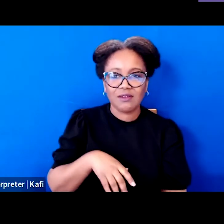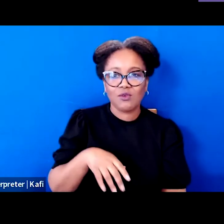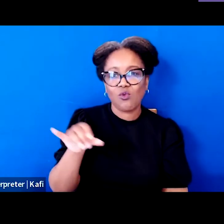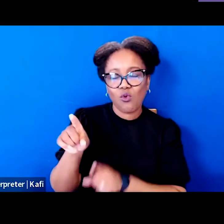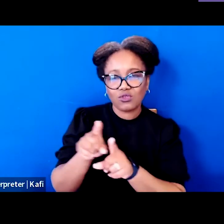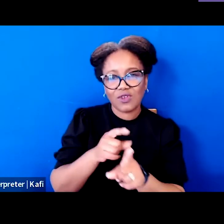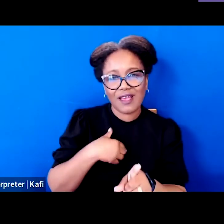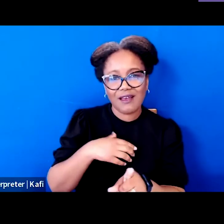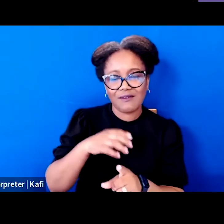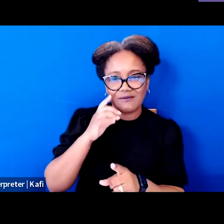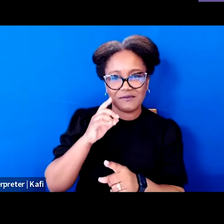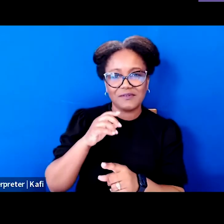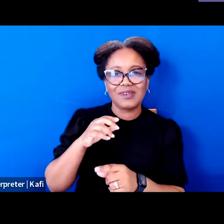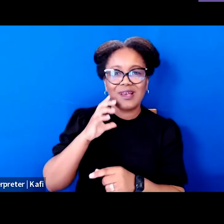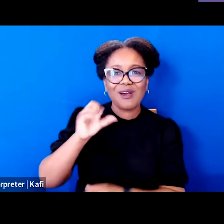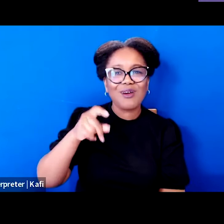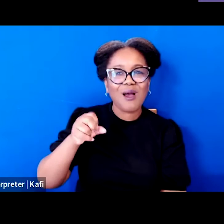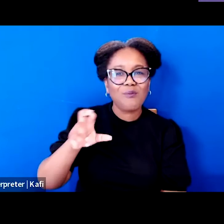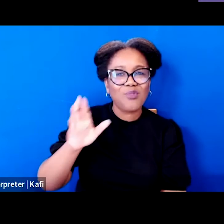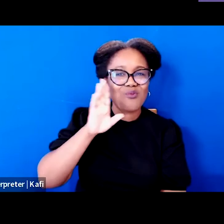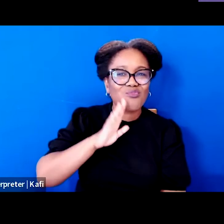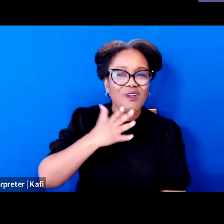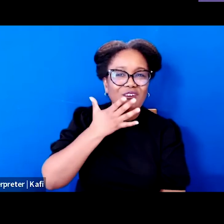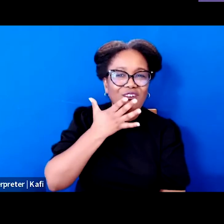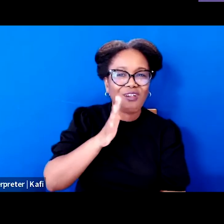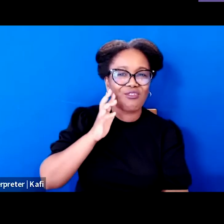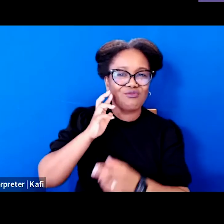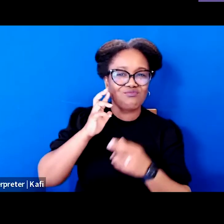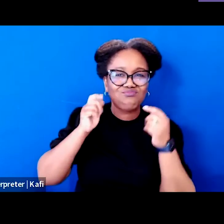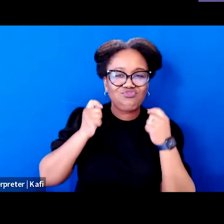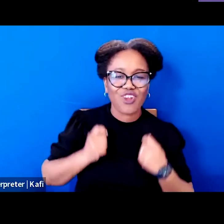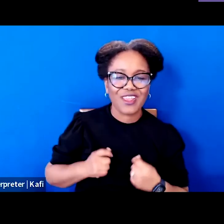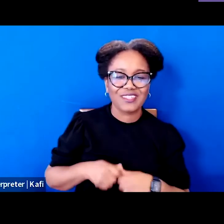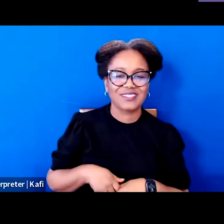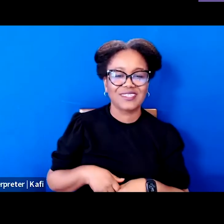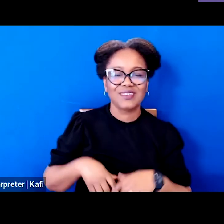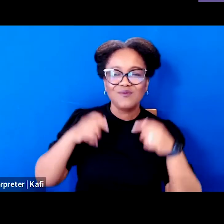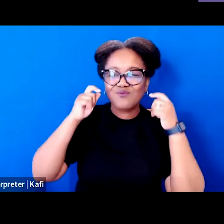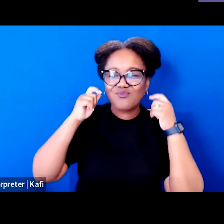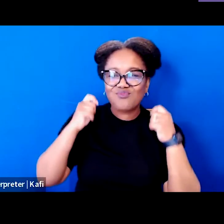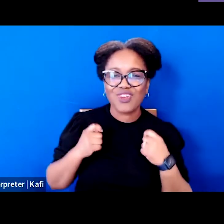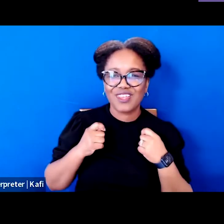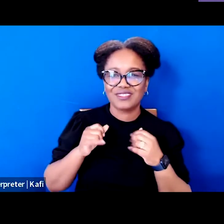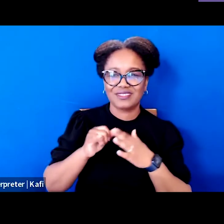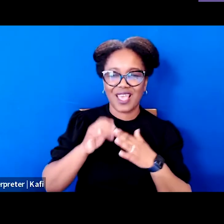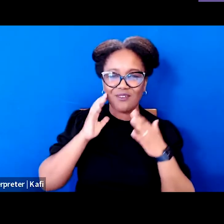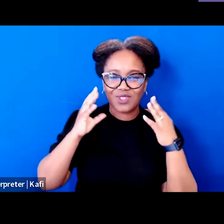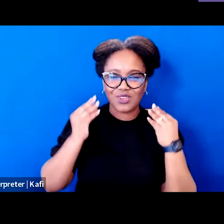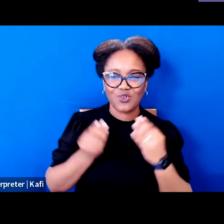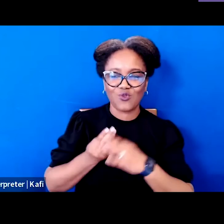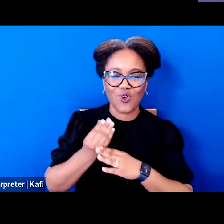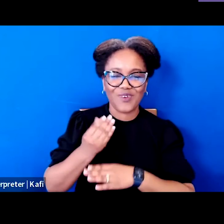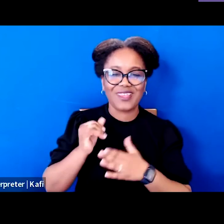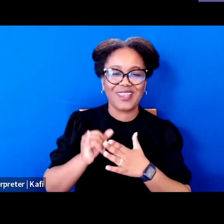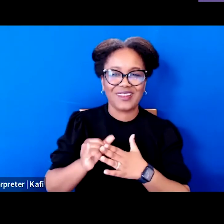is more just and is about restoring balance that